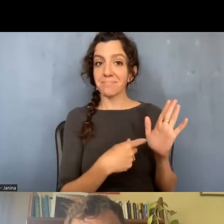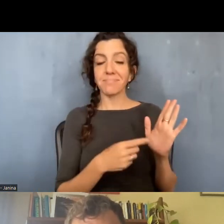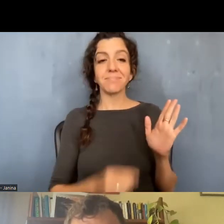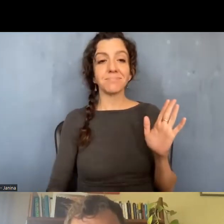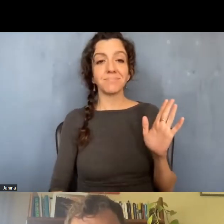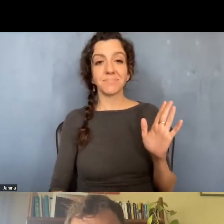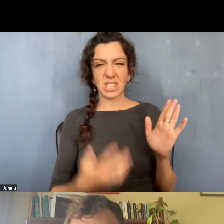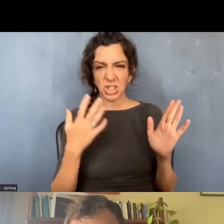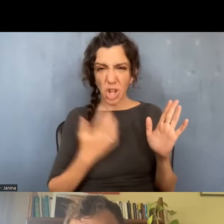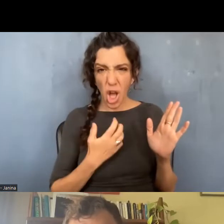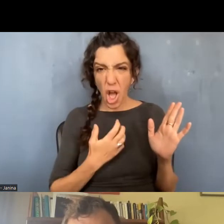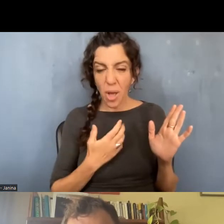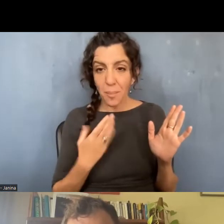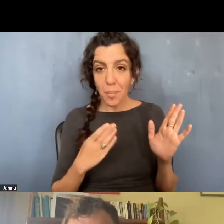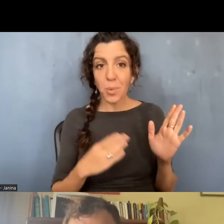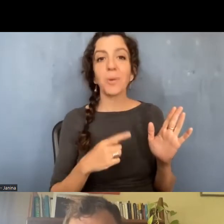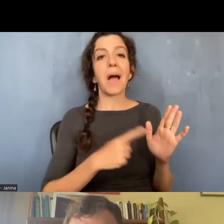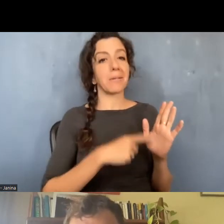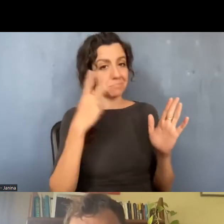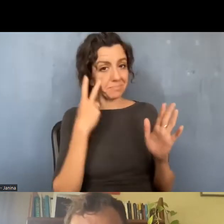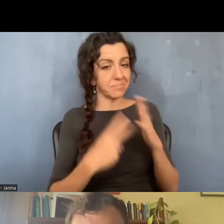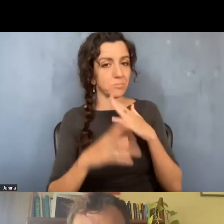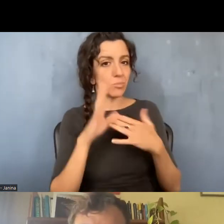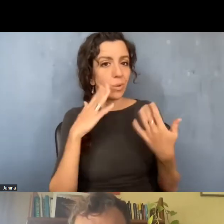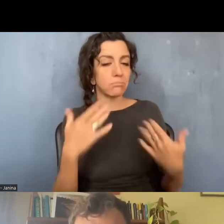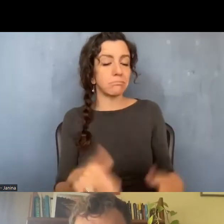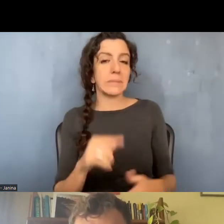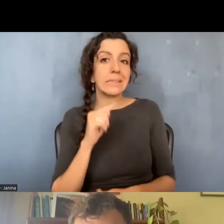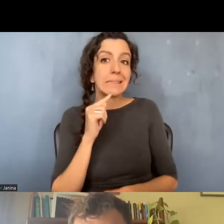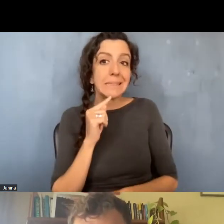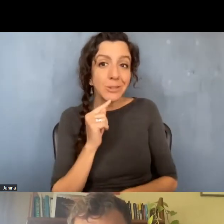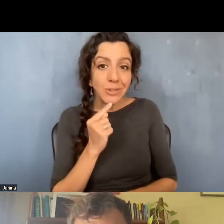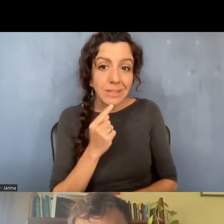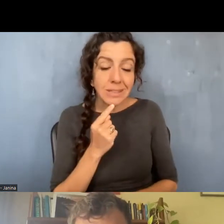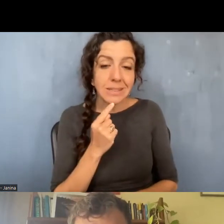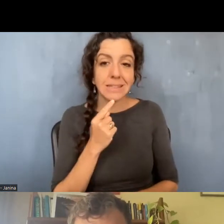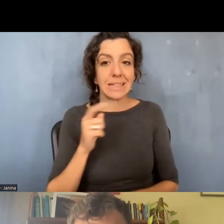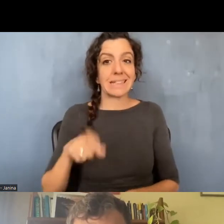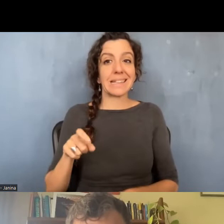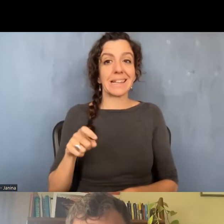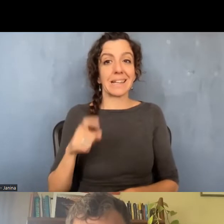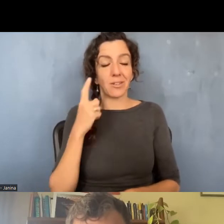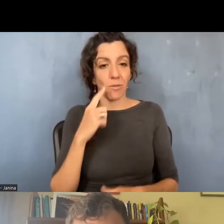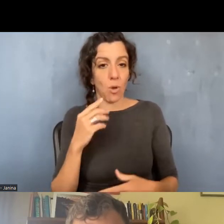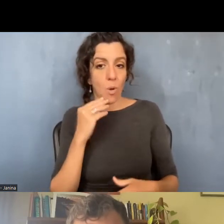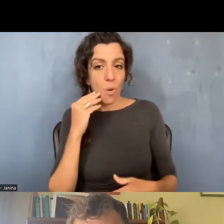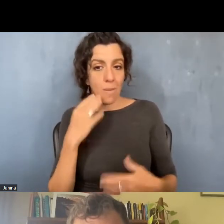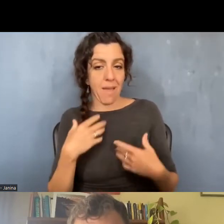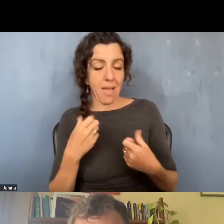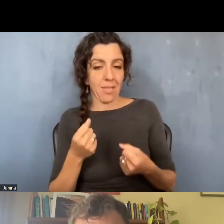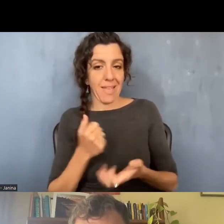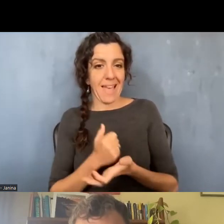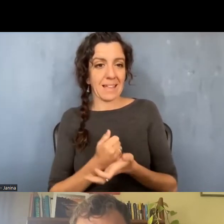are darker blue are projected to have a significant unmet need for home health aides, part